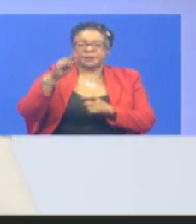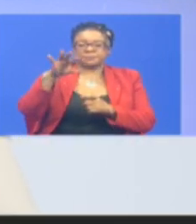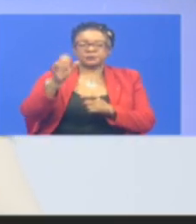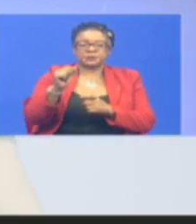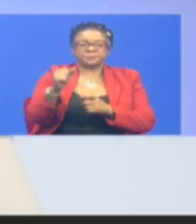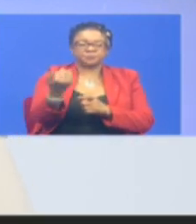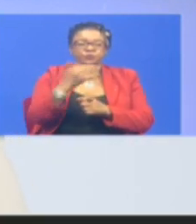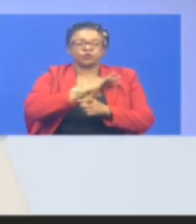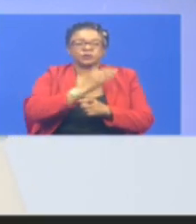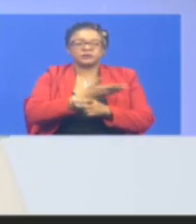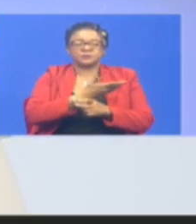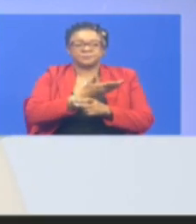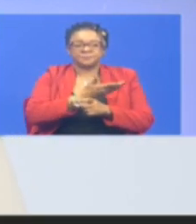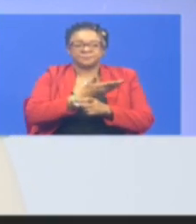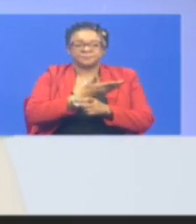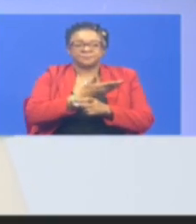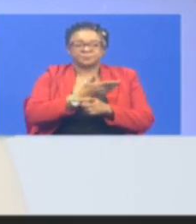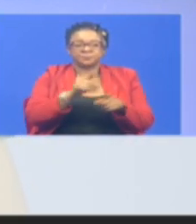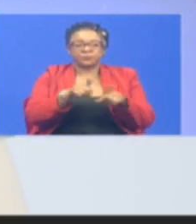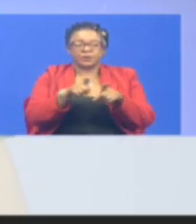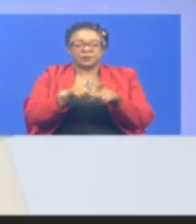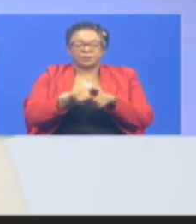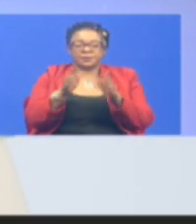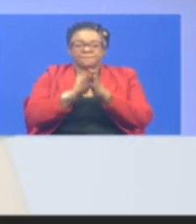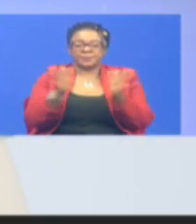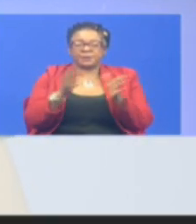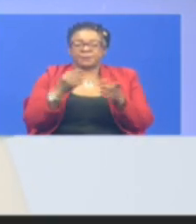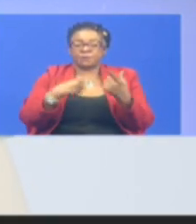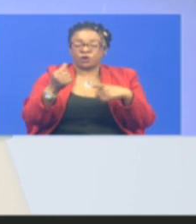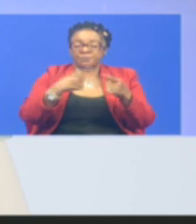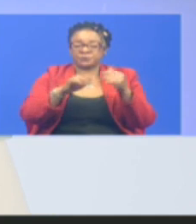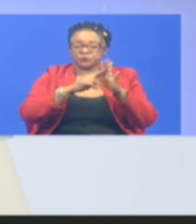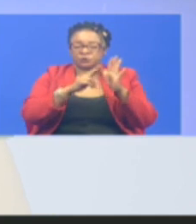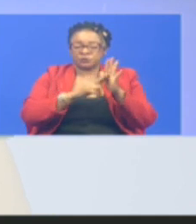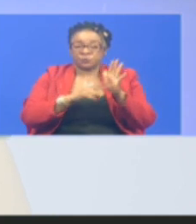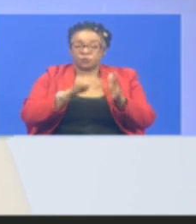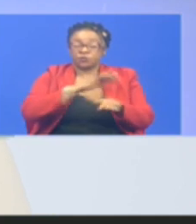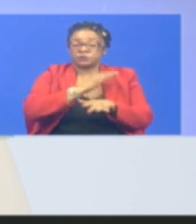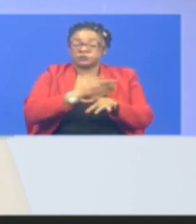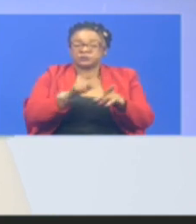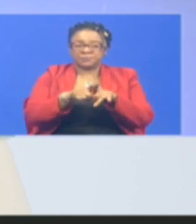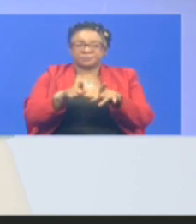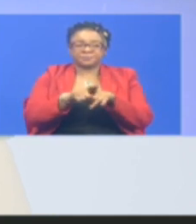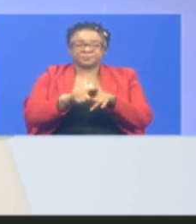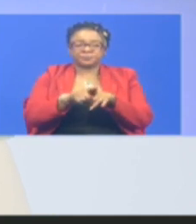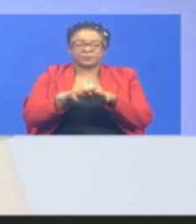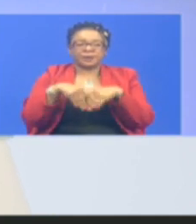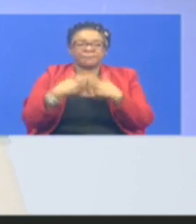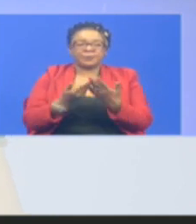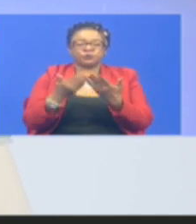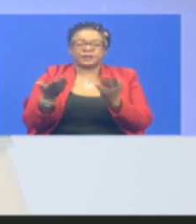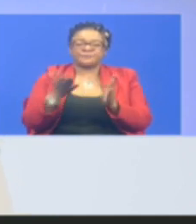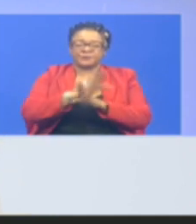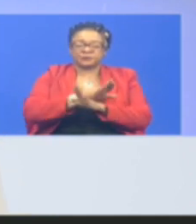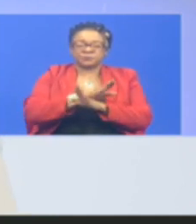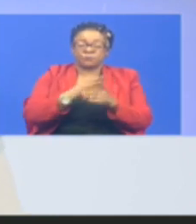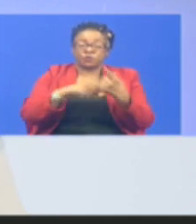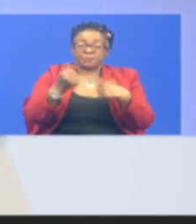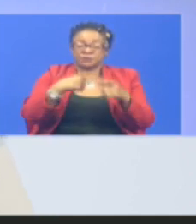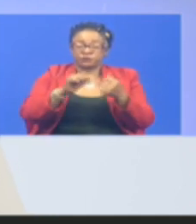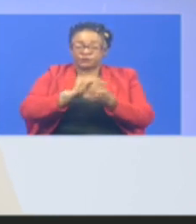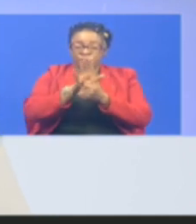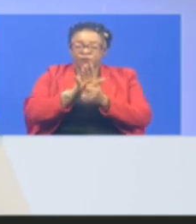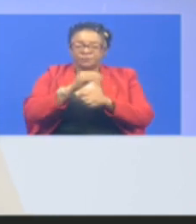Authority, that's KEMSA, and the Public Procurement Regulatory Authority on the reverse procurement of COVID-19